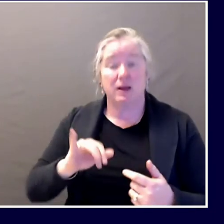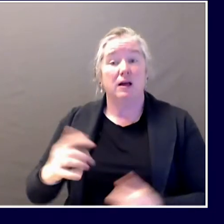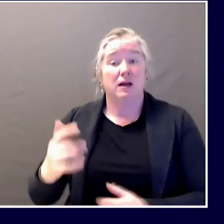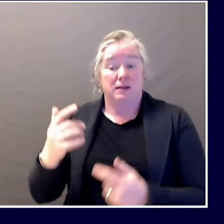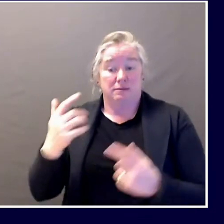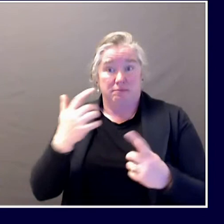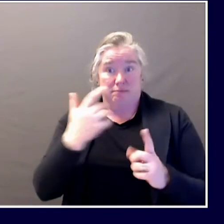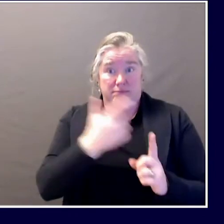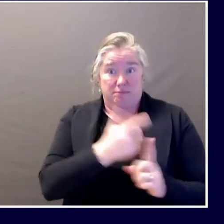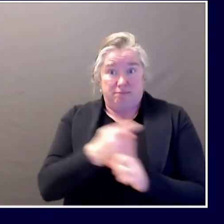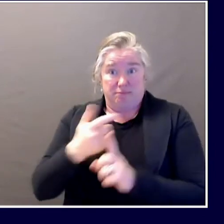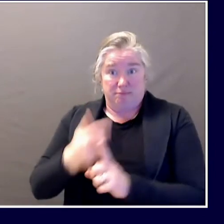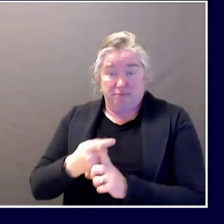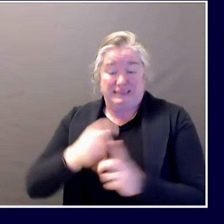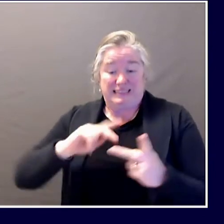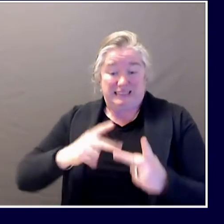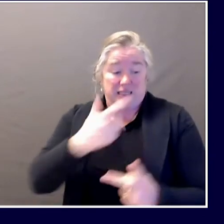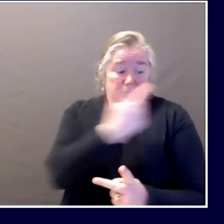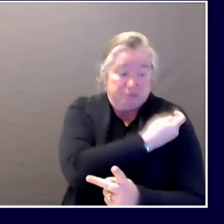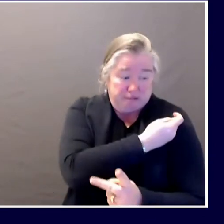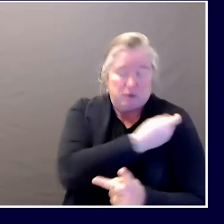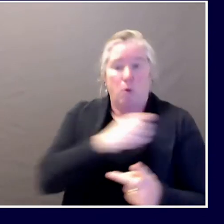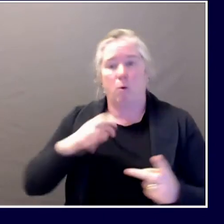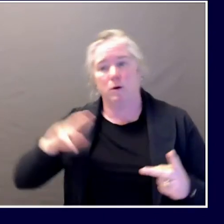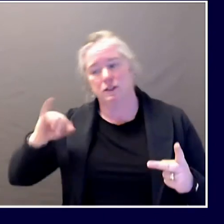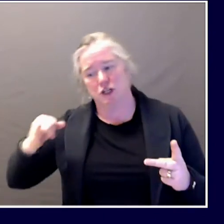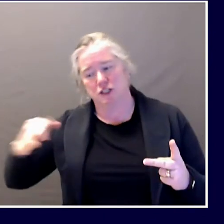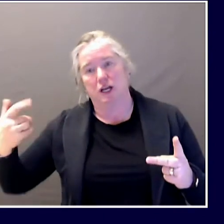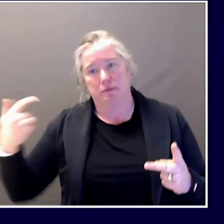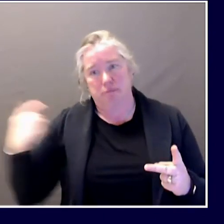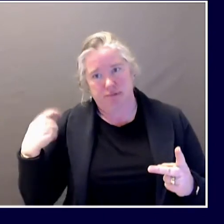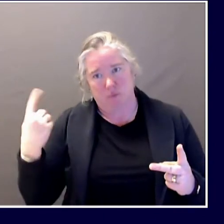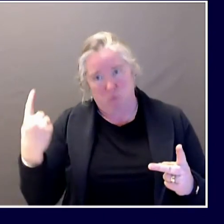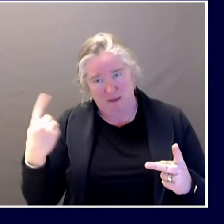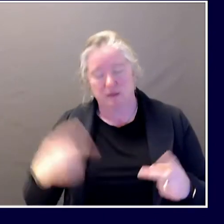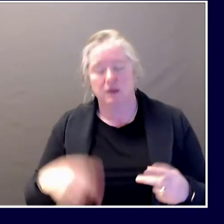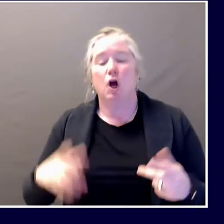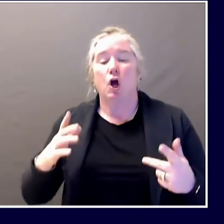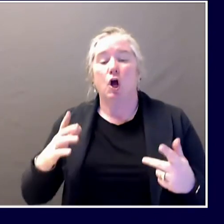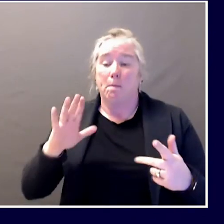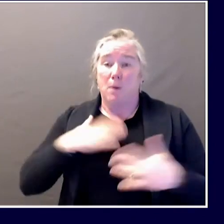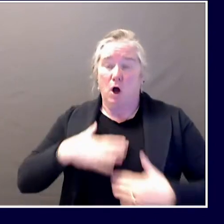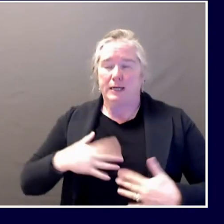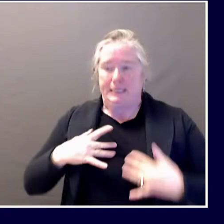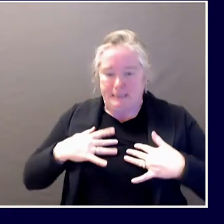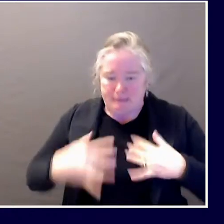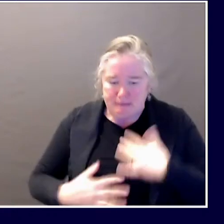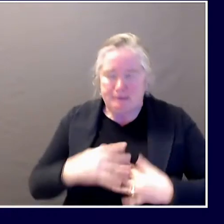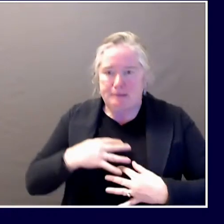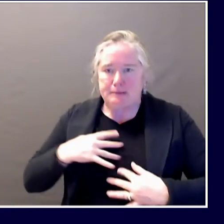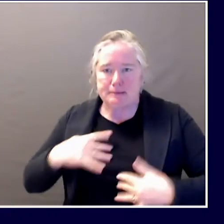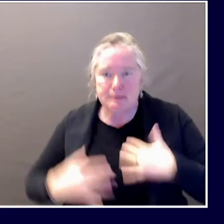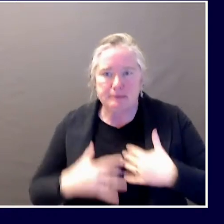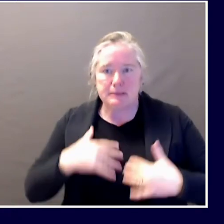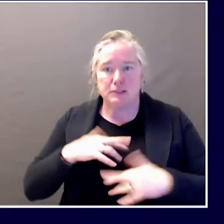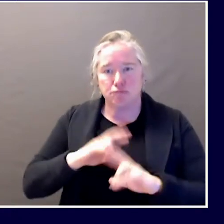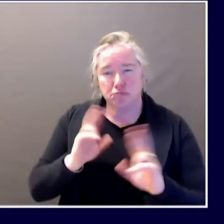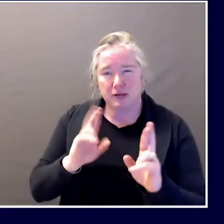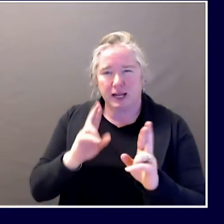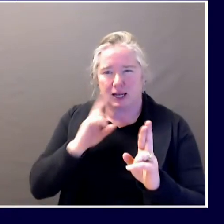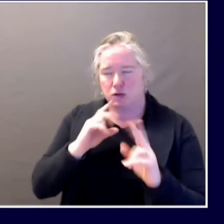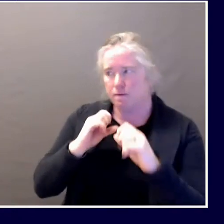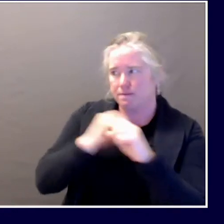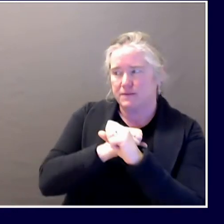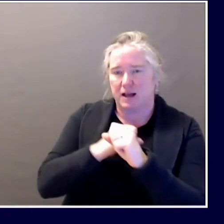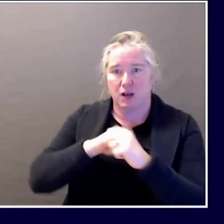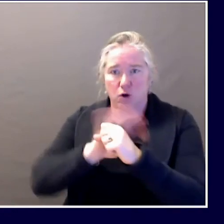when your body is priming its immune system to be ready to fight the virus if you encounter it later. So what I